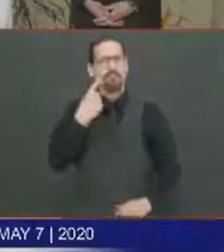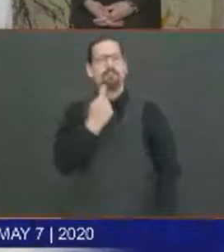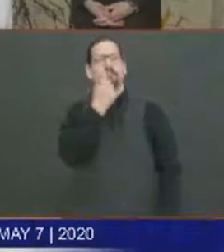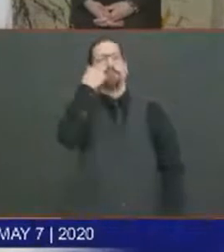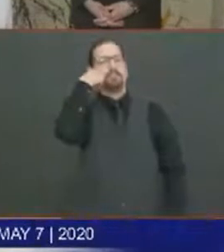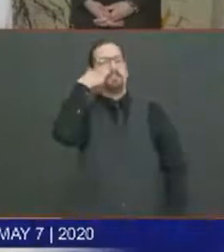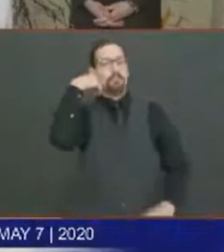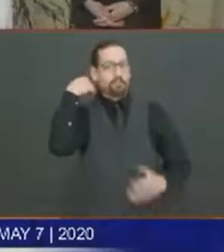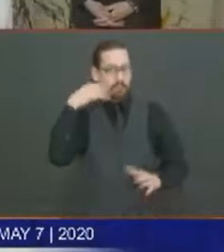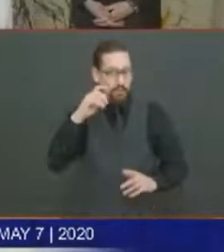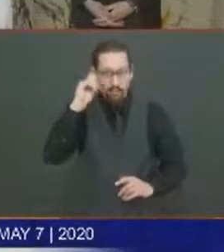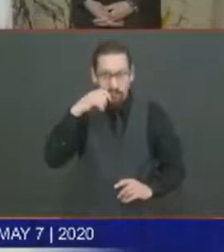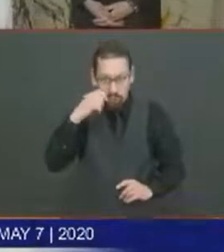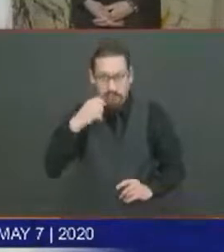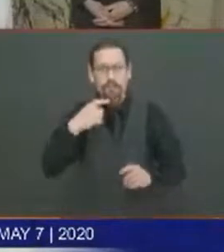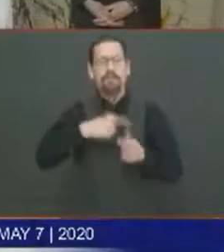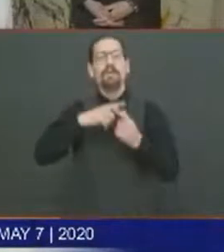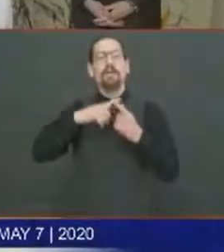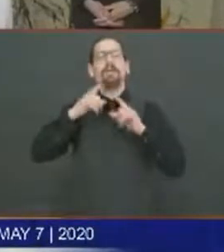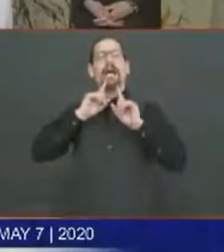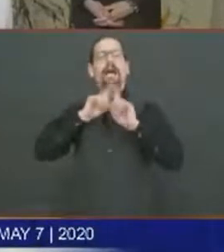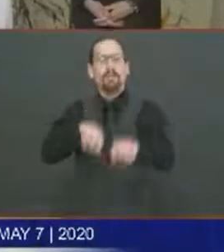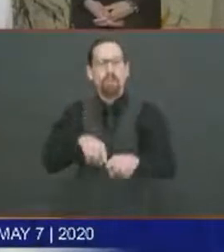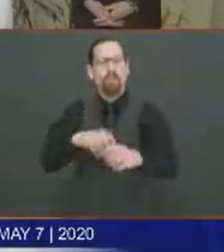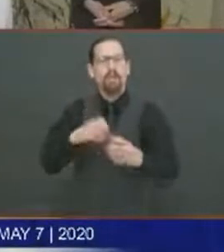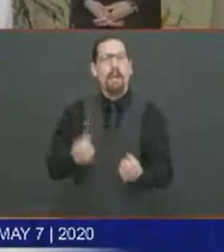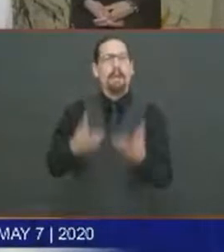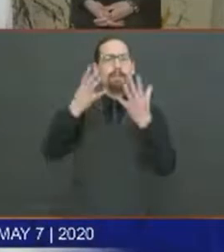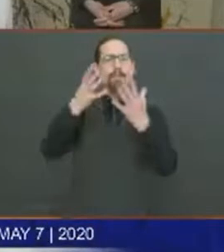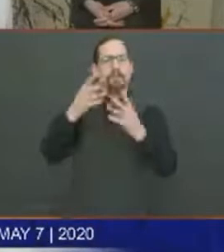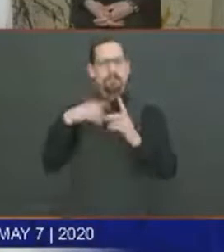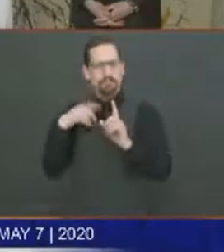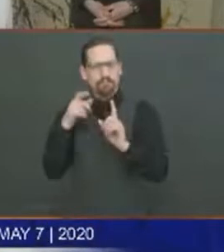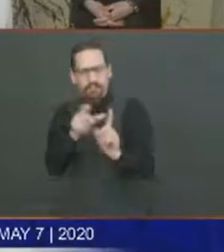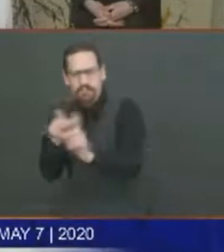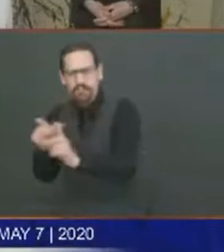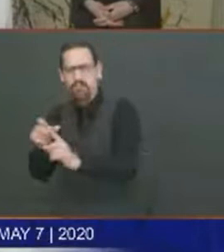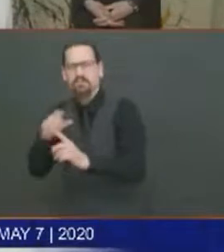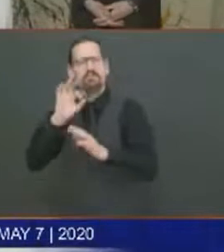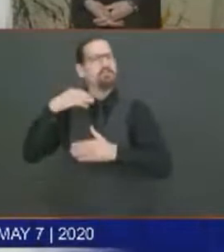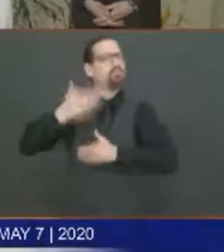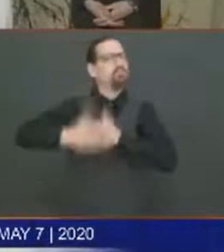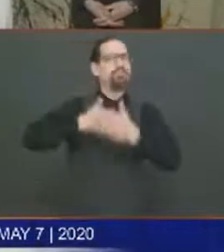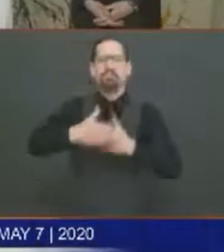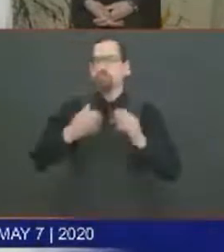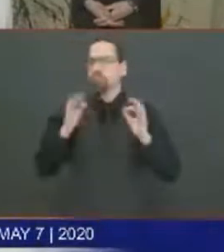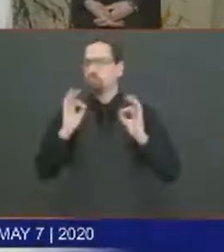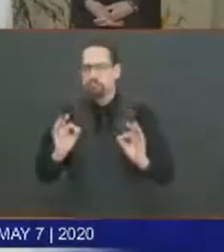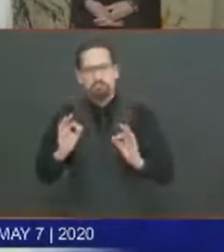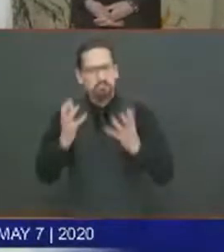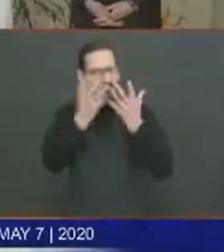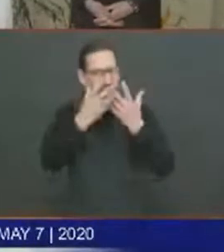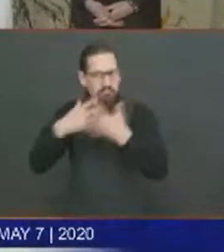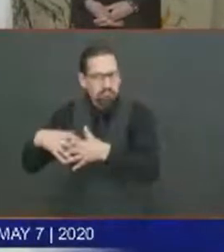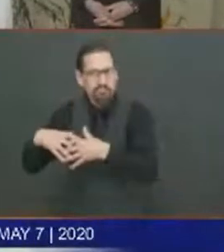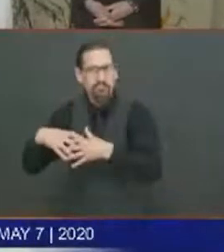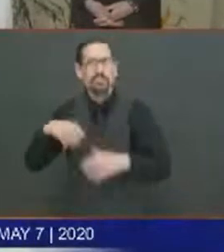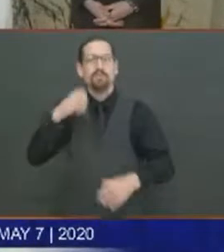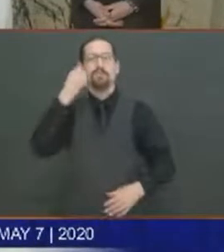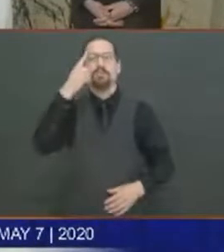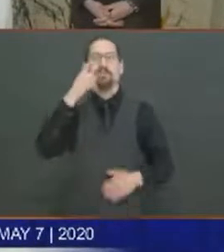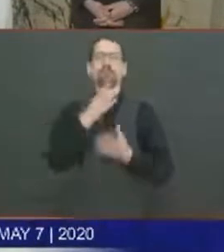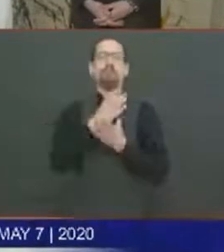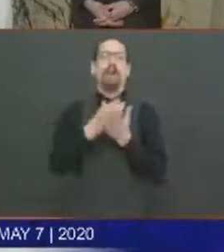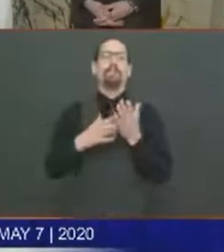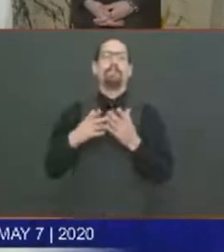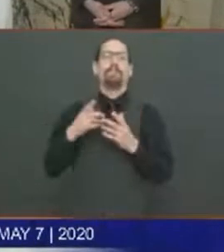two. There's still a few cases where it takes 2-3 days, but that's still within the